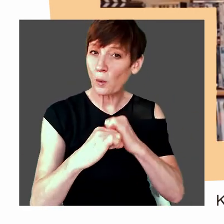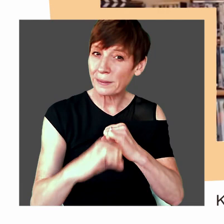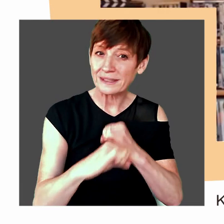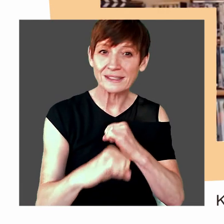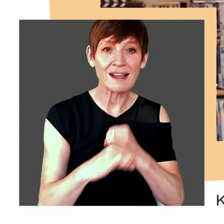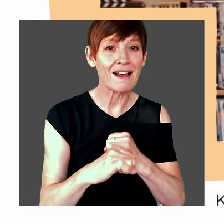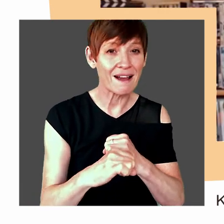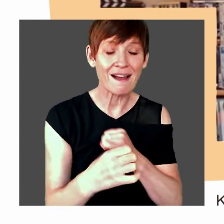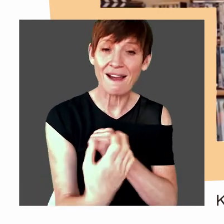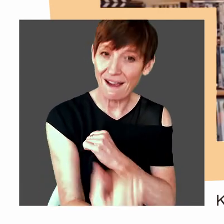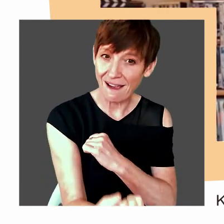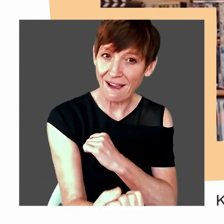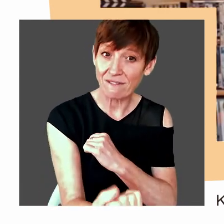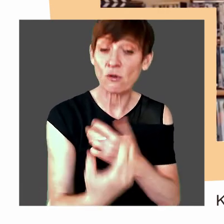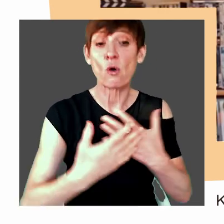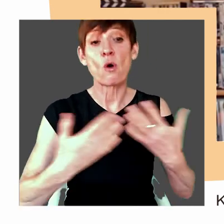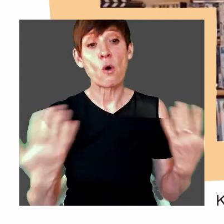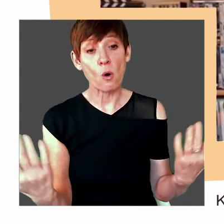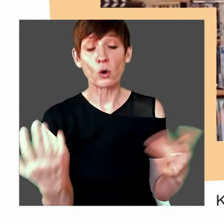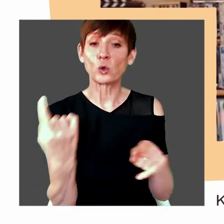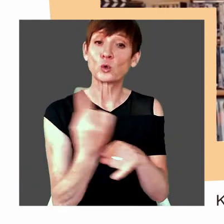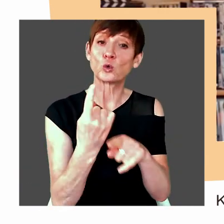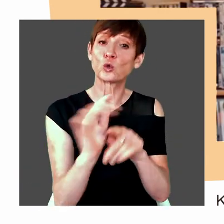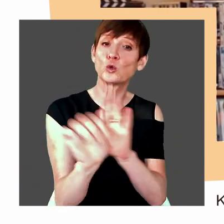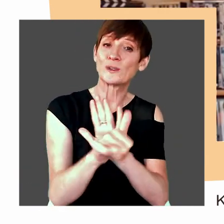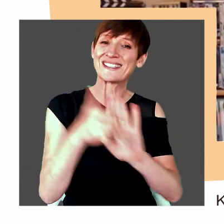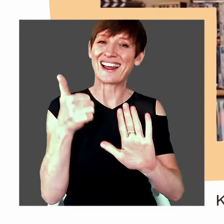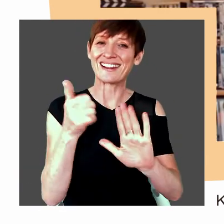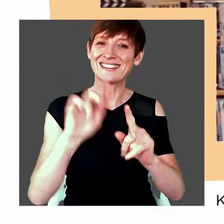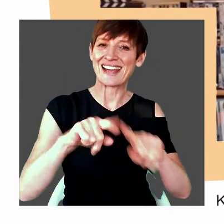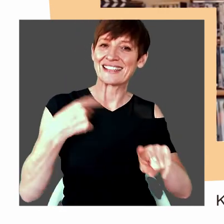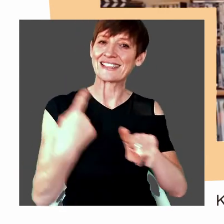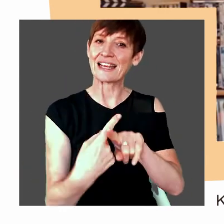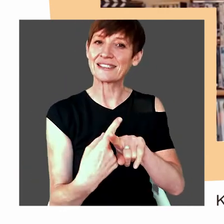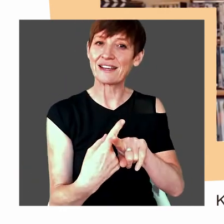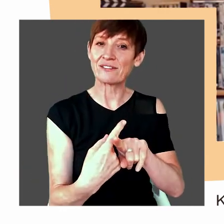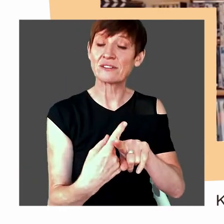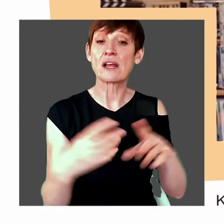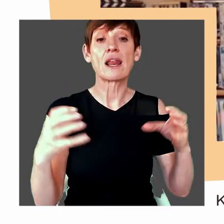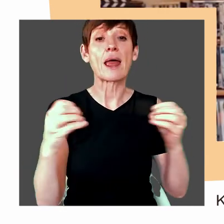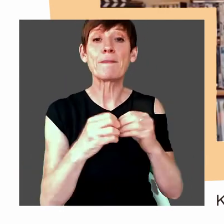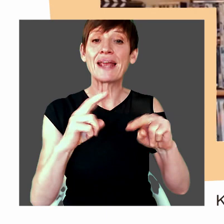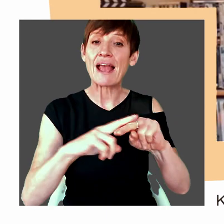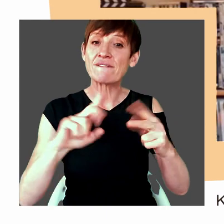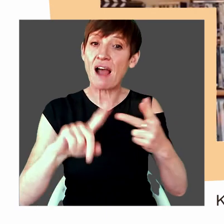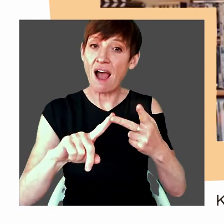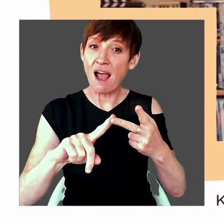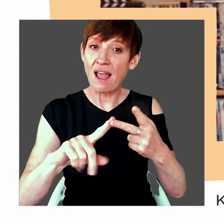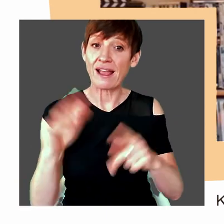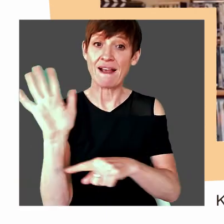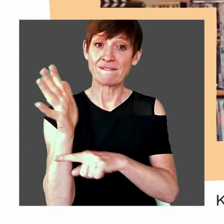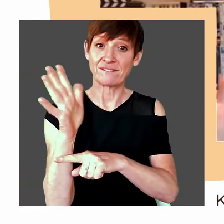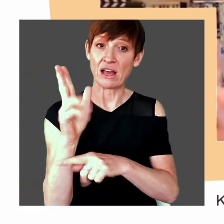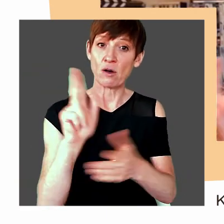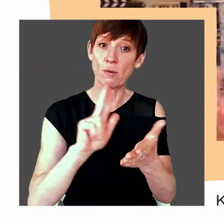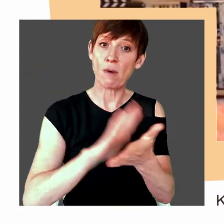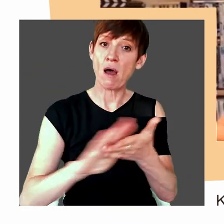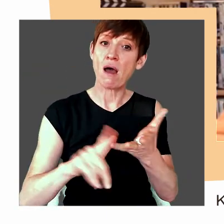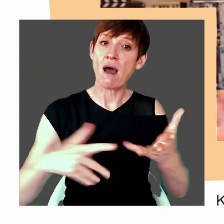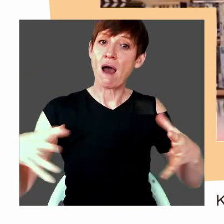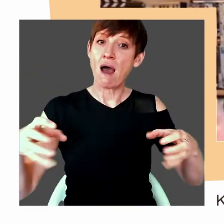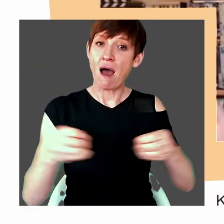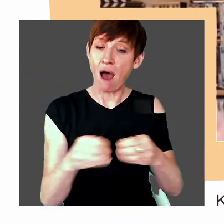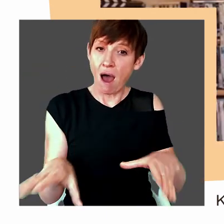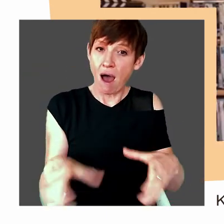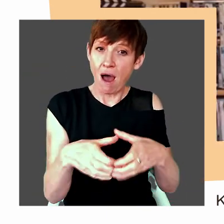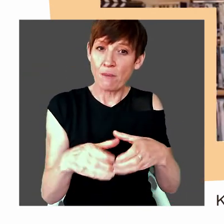also you can speak directly to talent executives at BFI Film Hub North. Their whole job is to track talent.